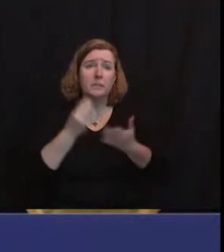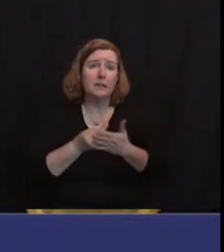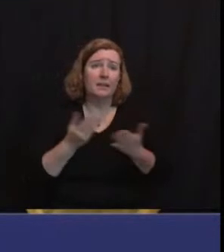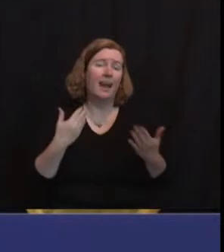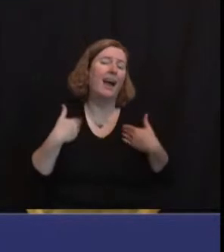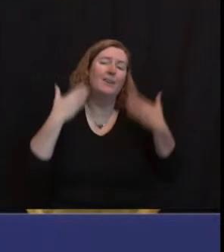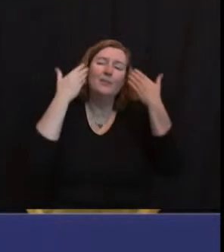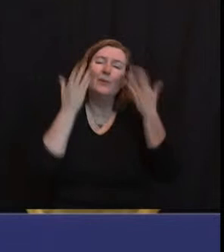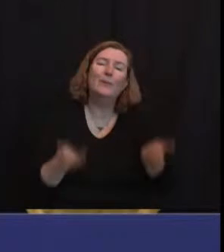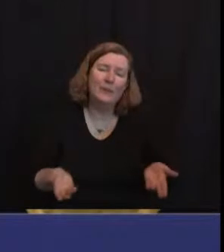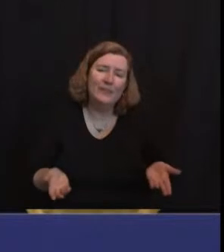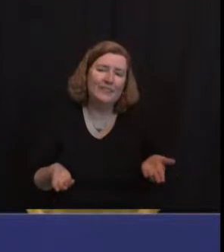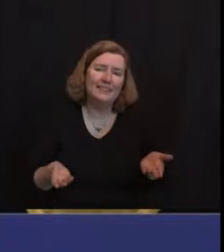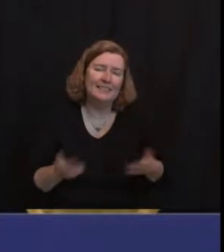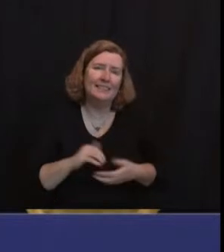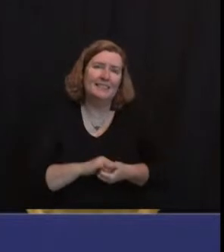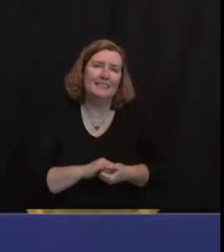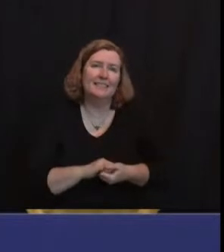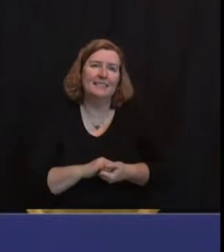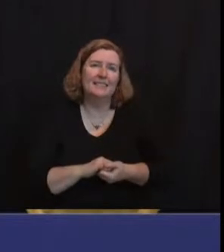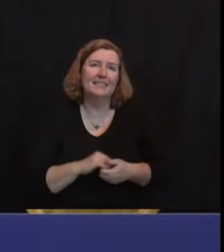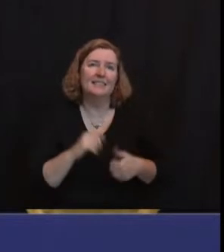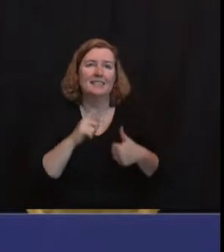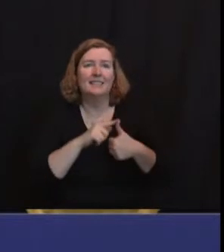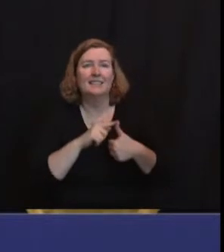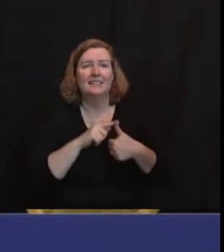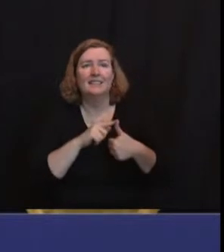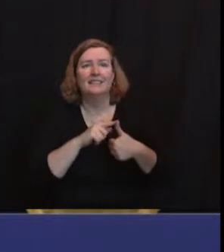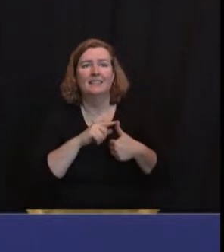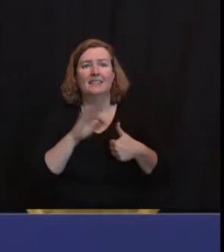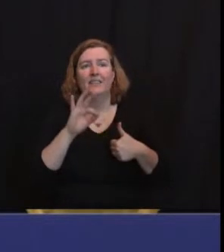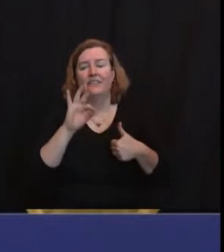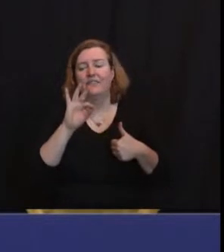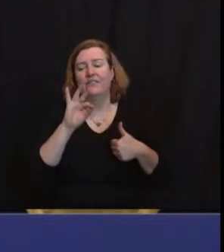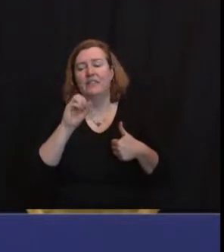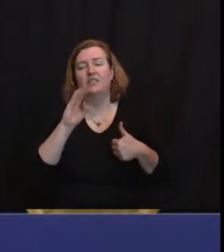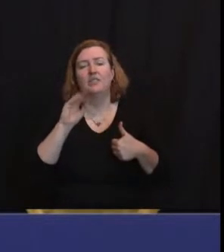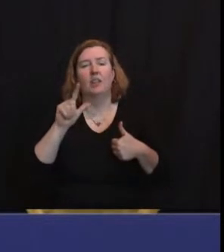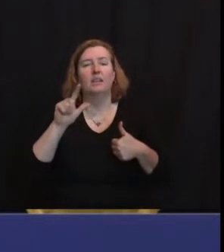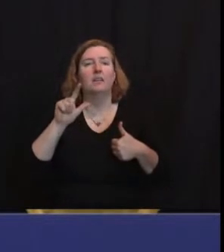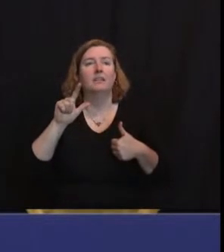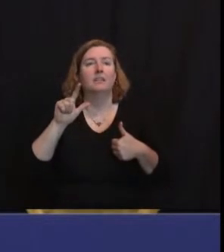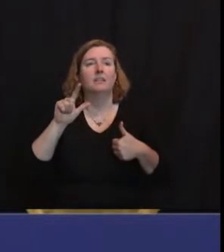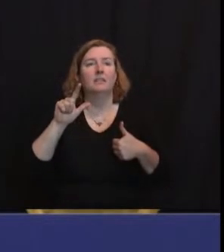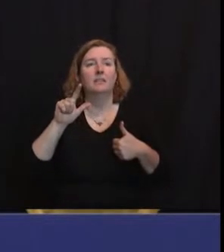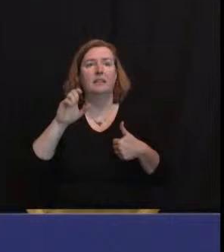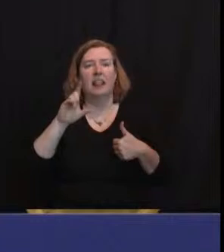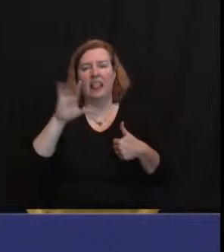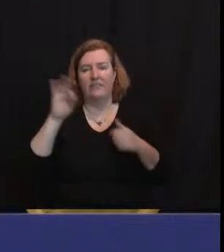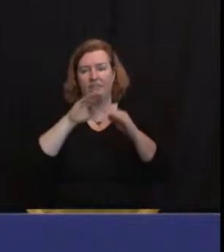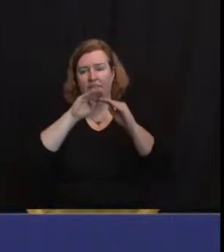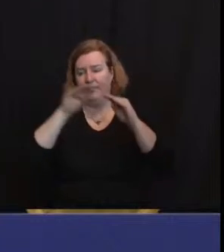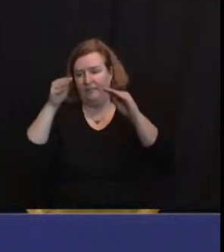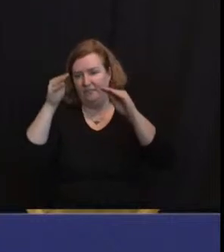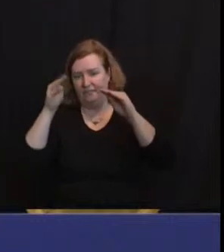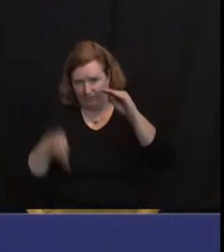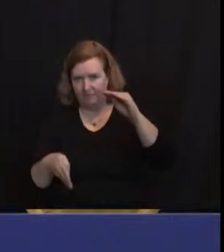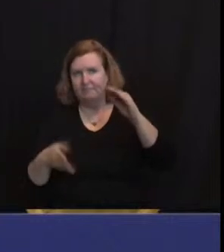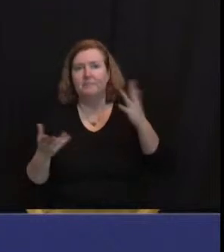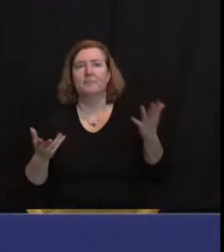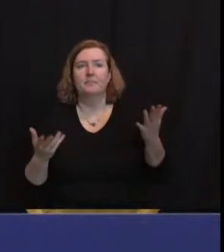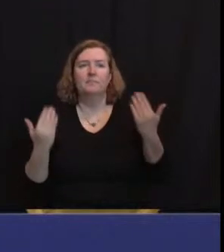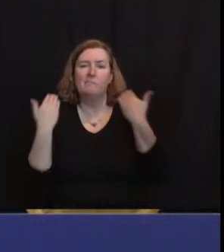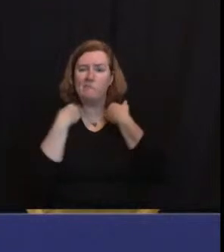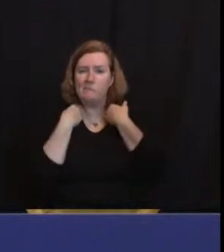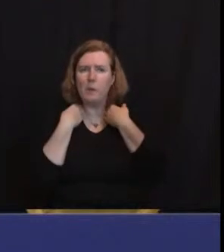fiscal cliff, that's a question since literally I had my hand on the Bible since day one. There's always this discussion, well, it's not just